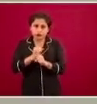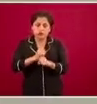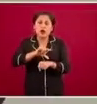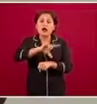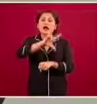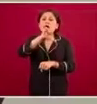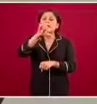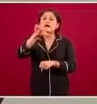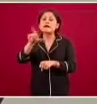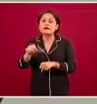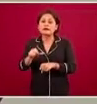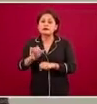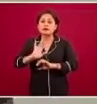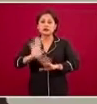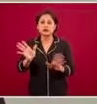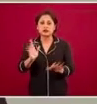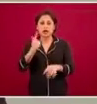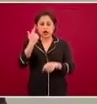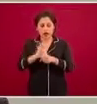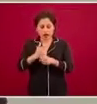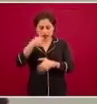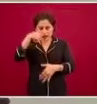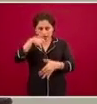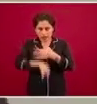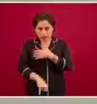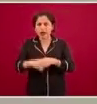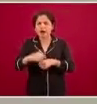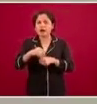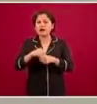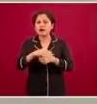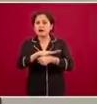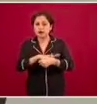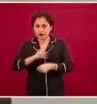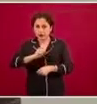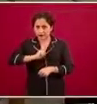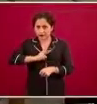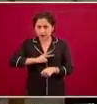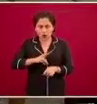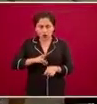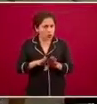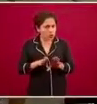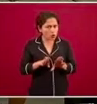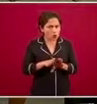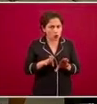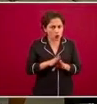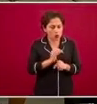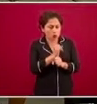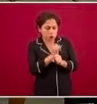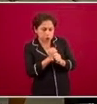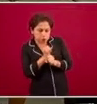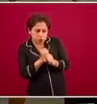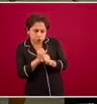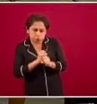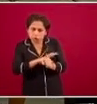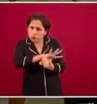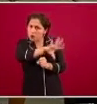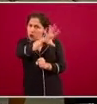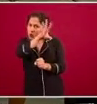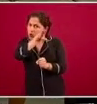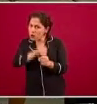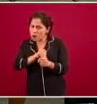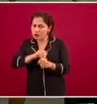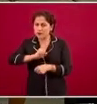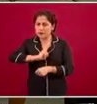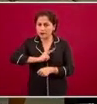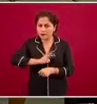more advanced knowledge of the immunological response to the virus, meaning the exact time in which the body